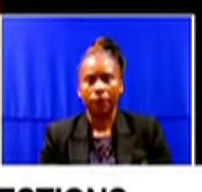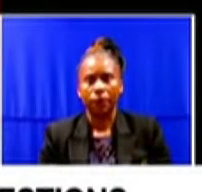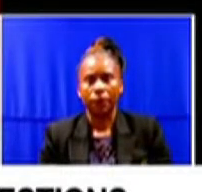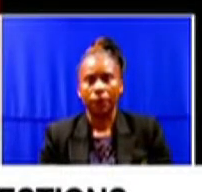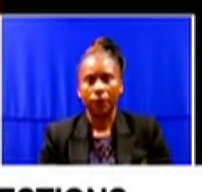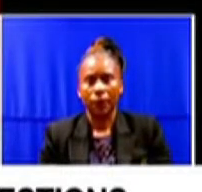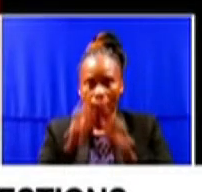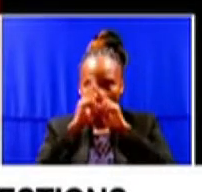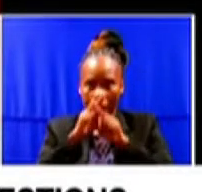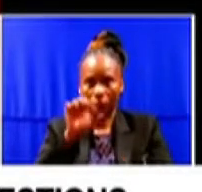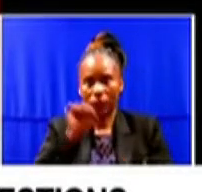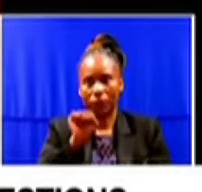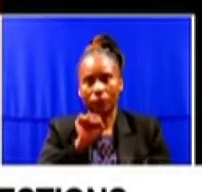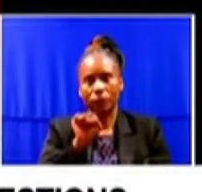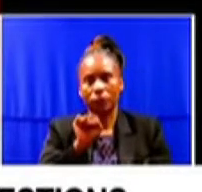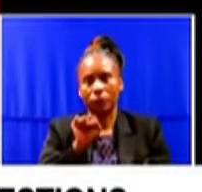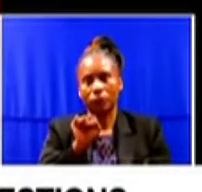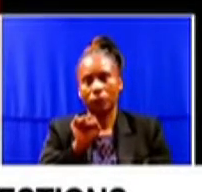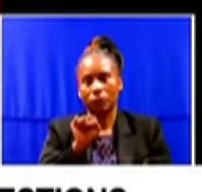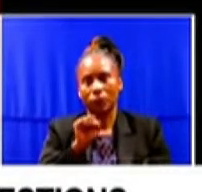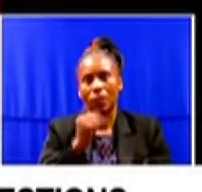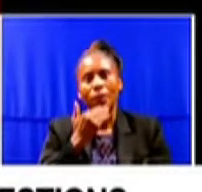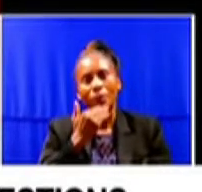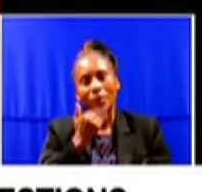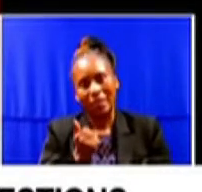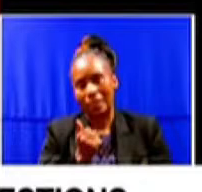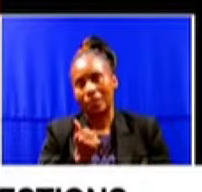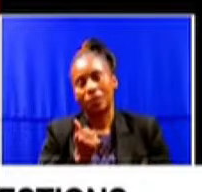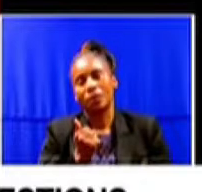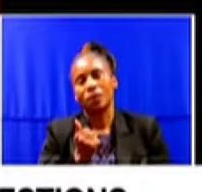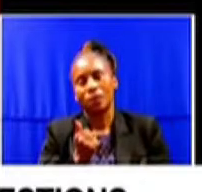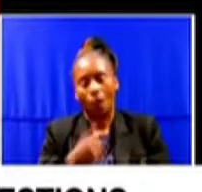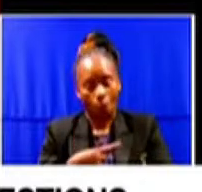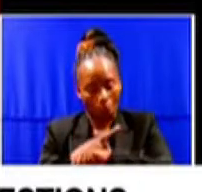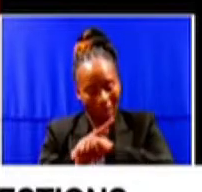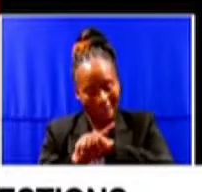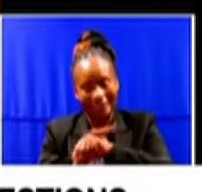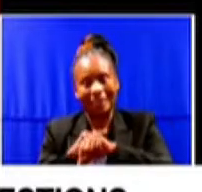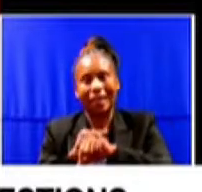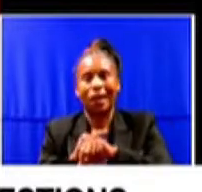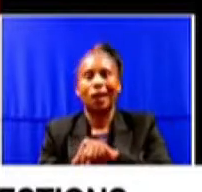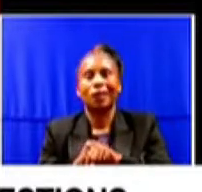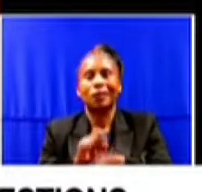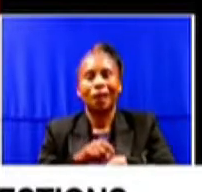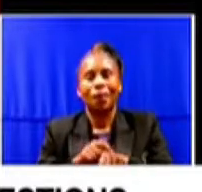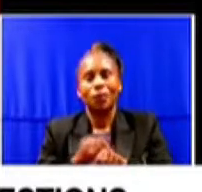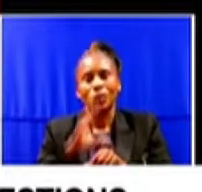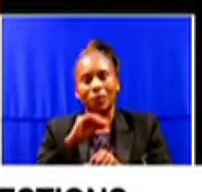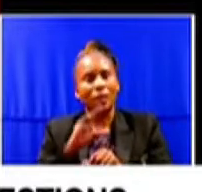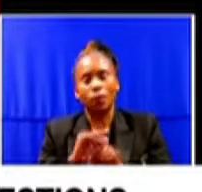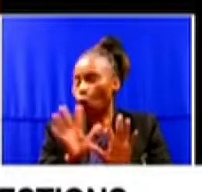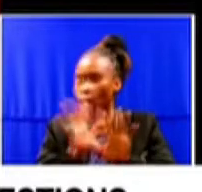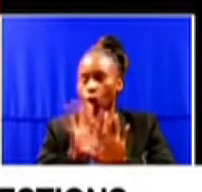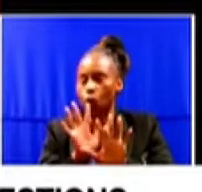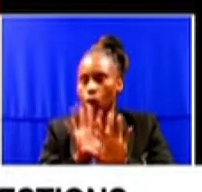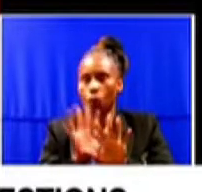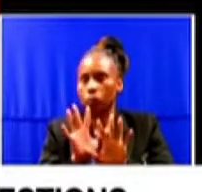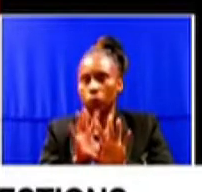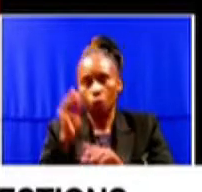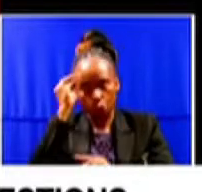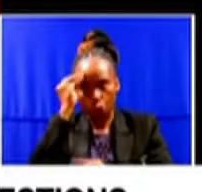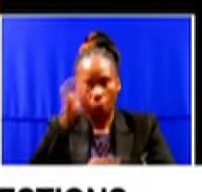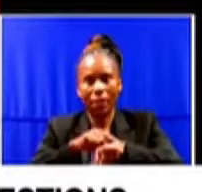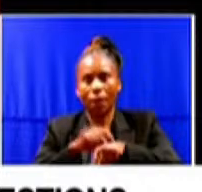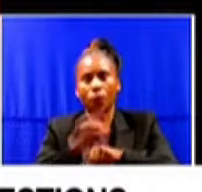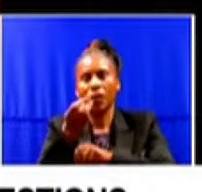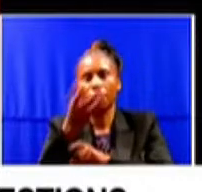Honorable Shivambo, please look at your watch when you speak. No, you know the time you are allocated.